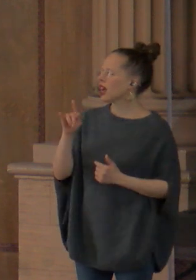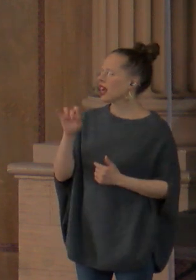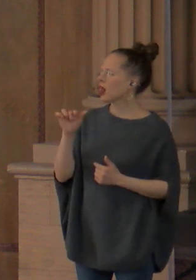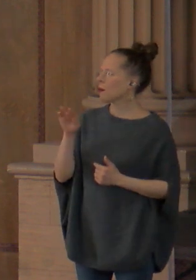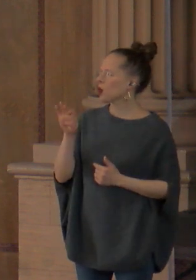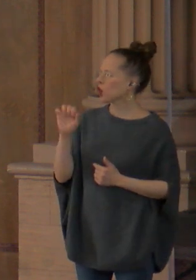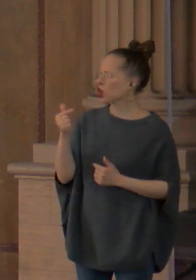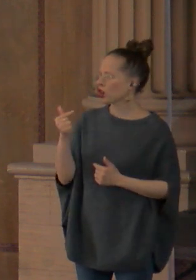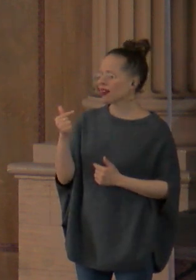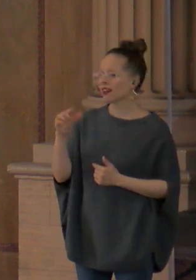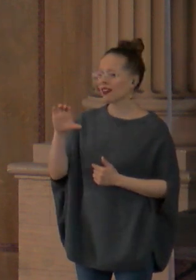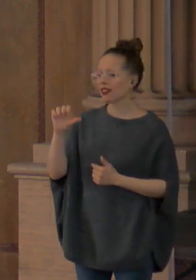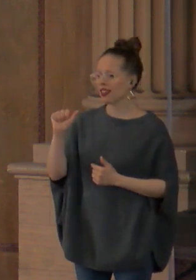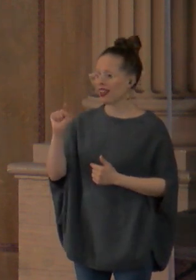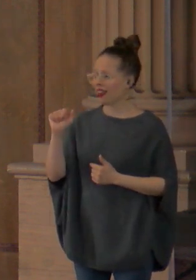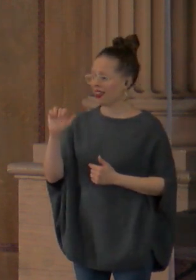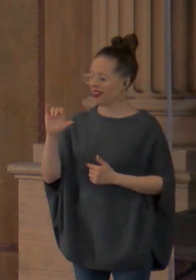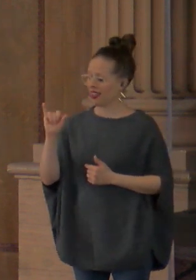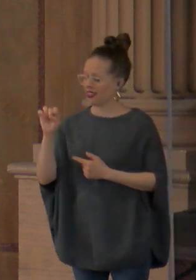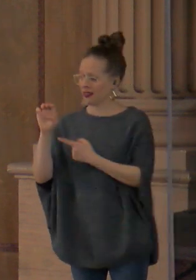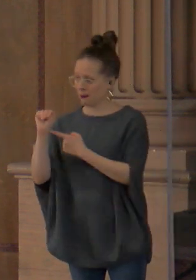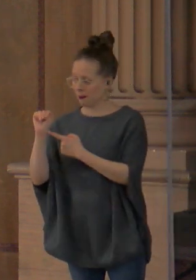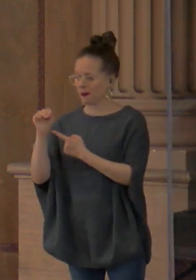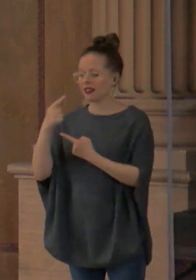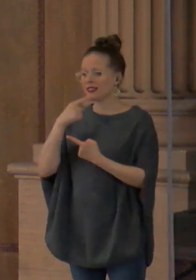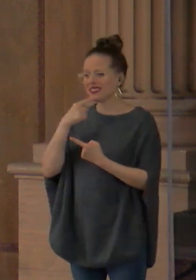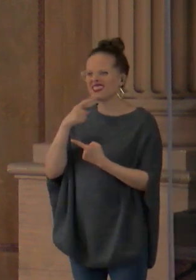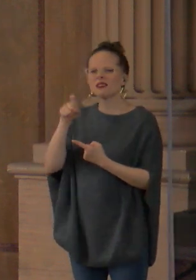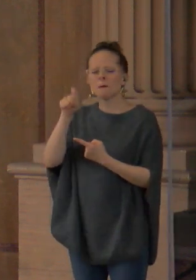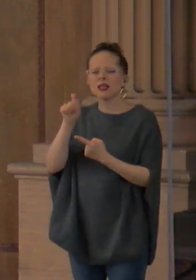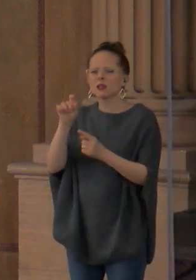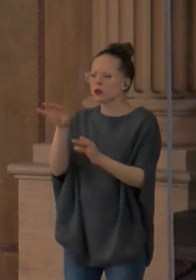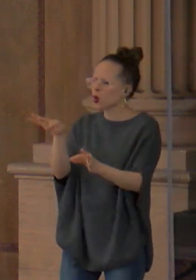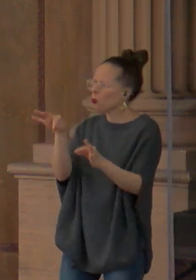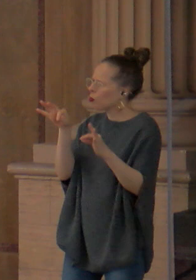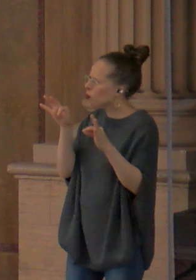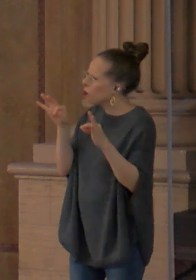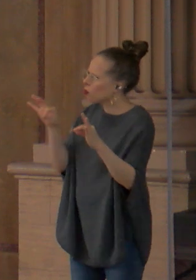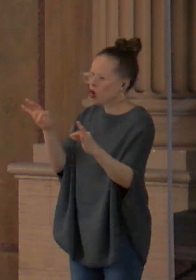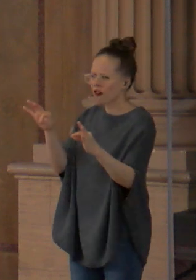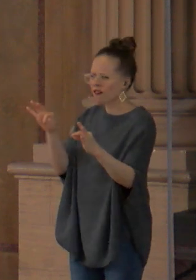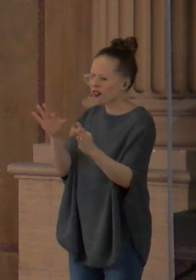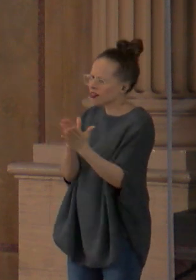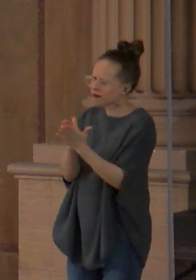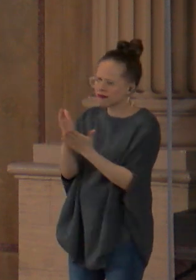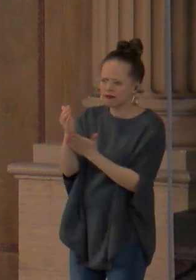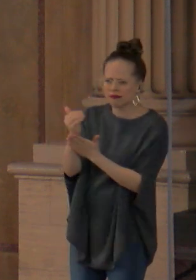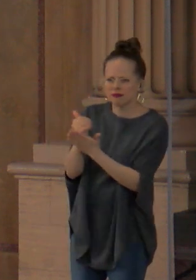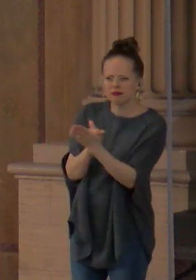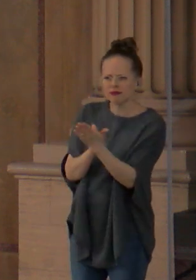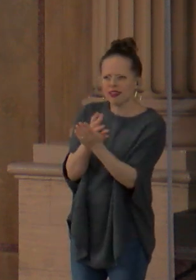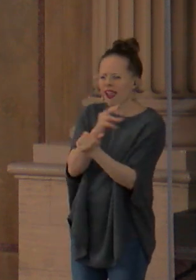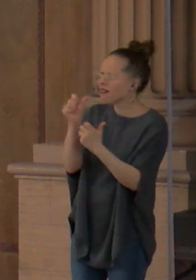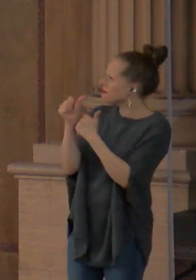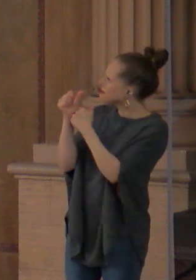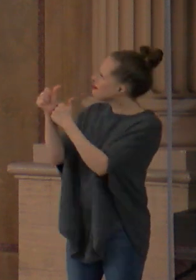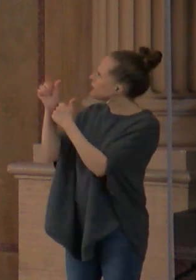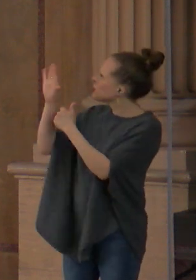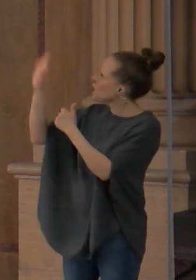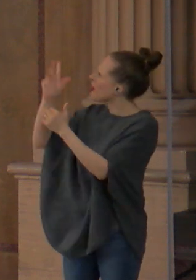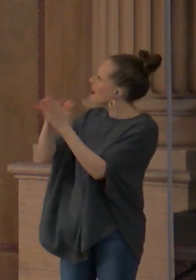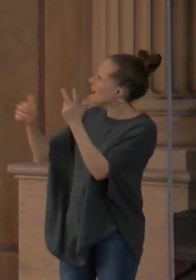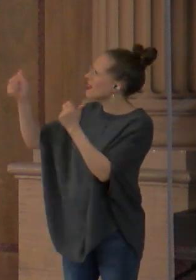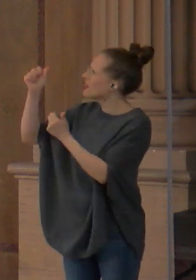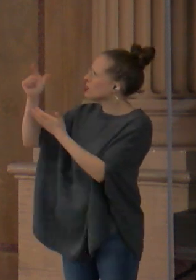before the judgment scene of God must be perfect throughout and wholly conformable to the divine law. But even our best